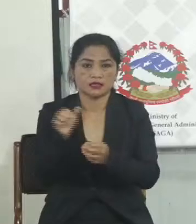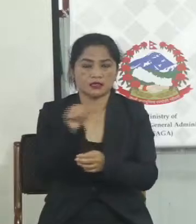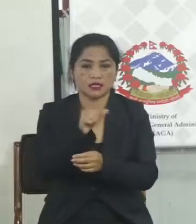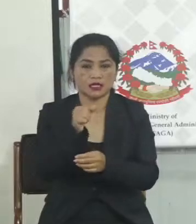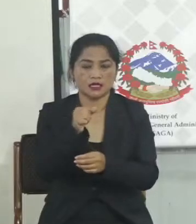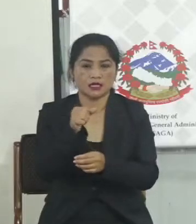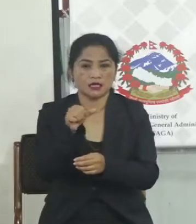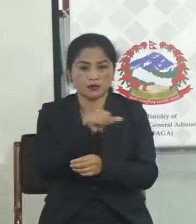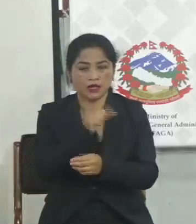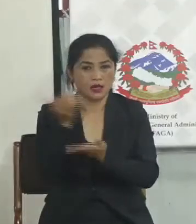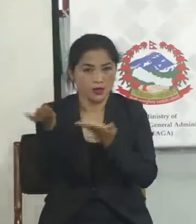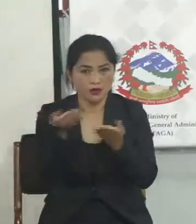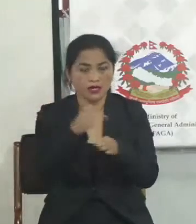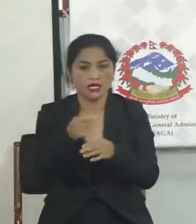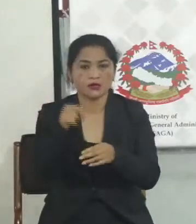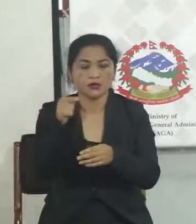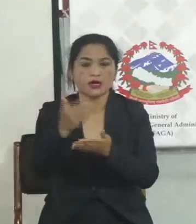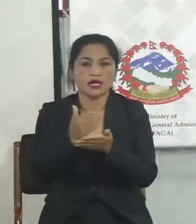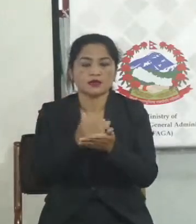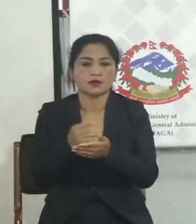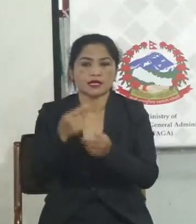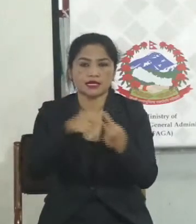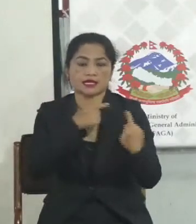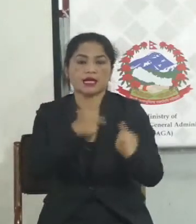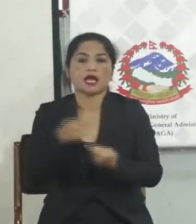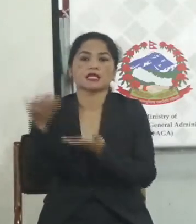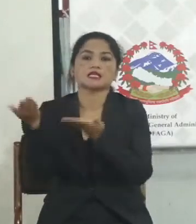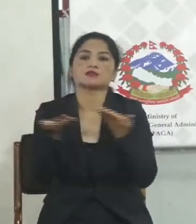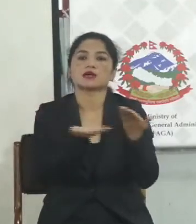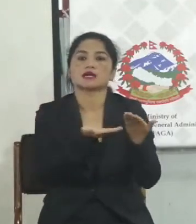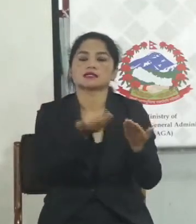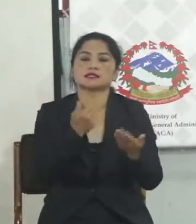you for this session.